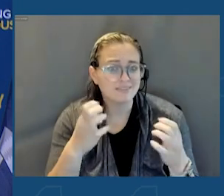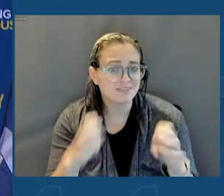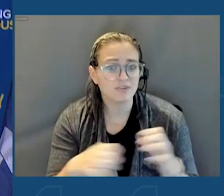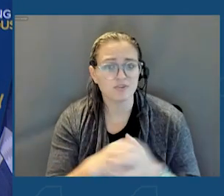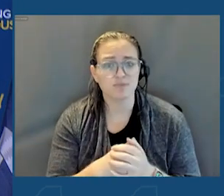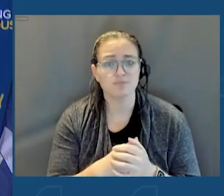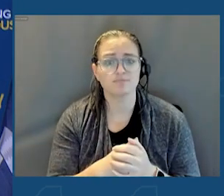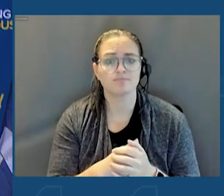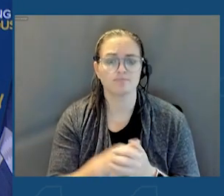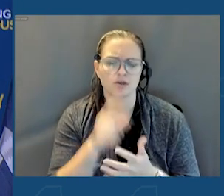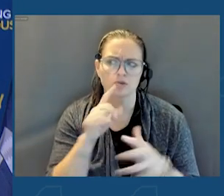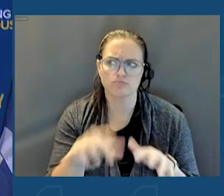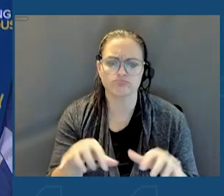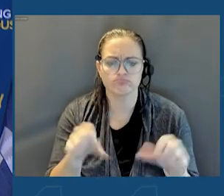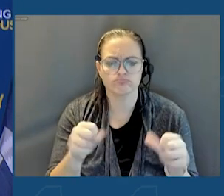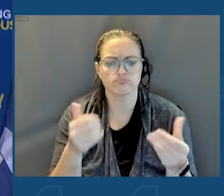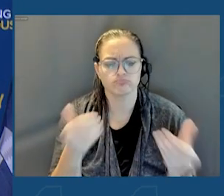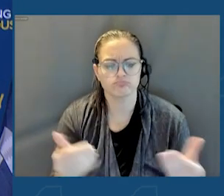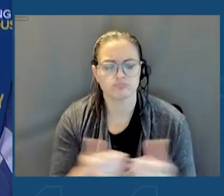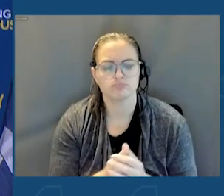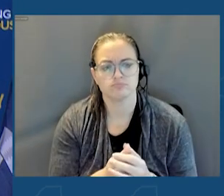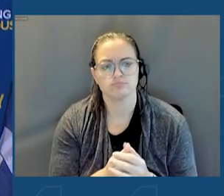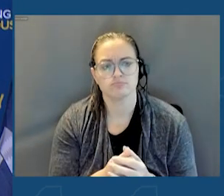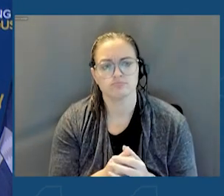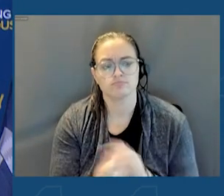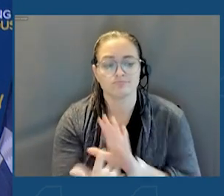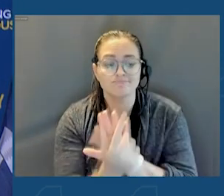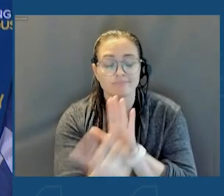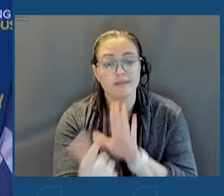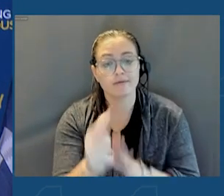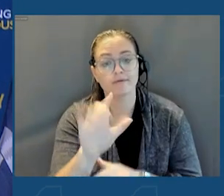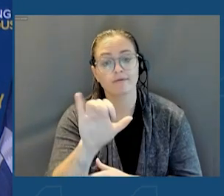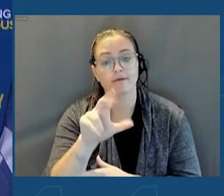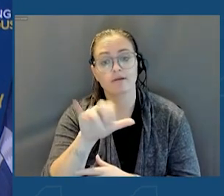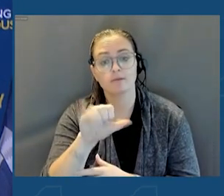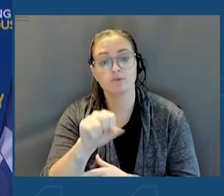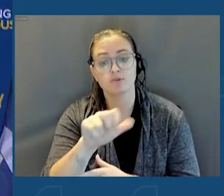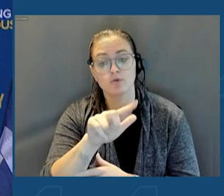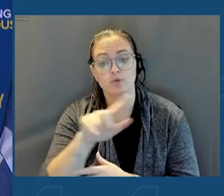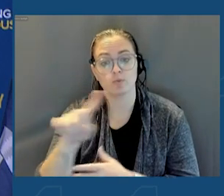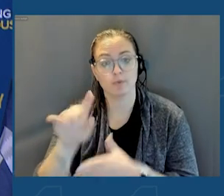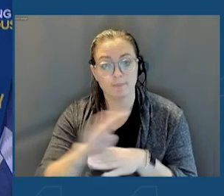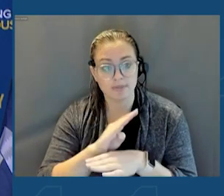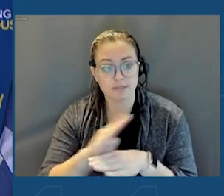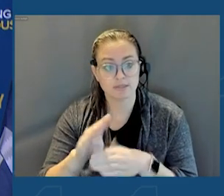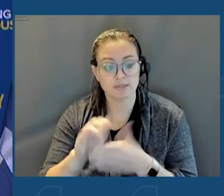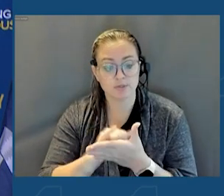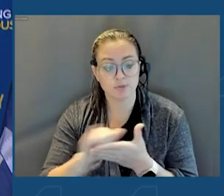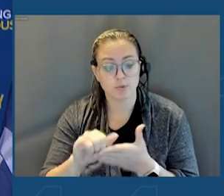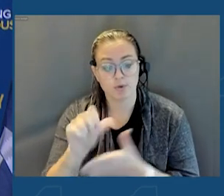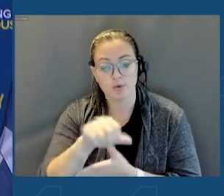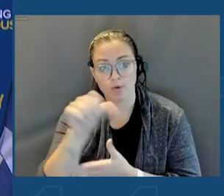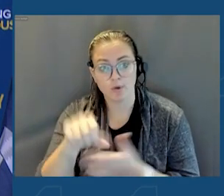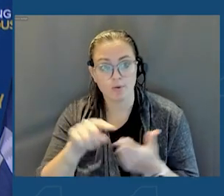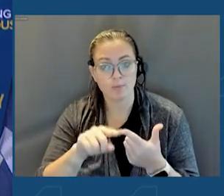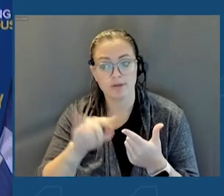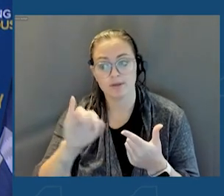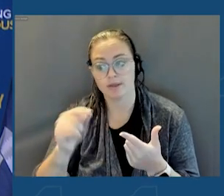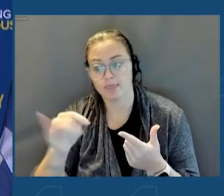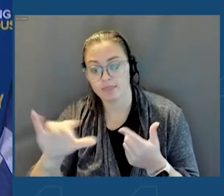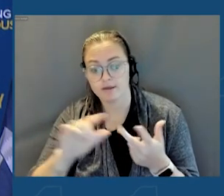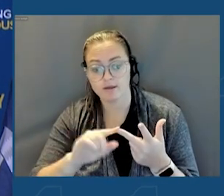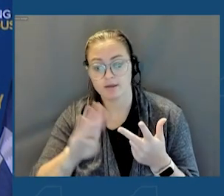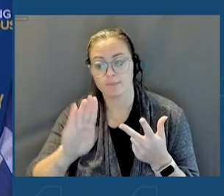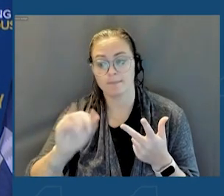you've undertaken. Illegal cannabis was seized from 31 businesses in New York, Albany, Ithaca, Binghamton. I literally got